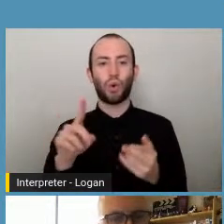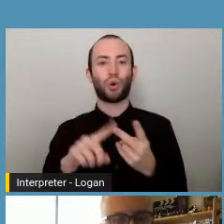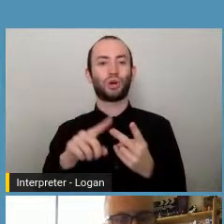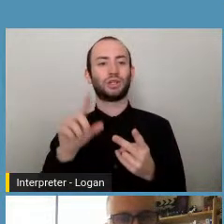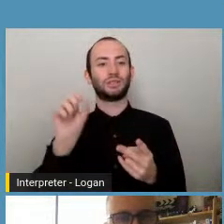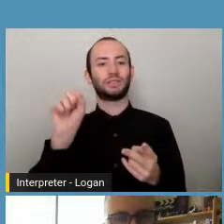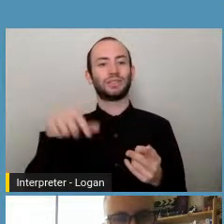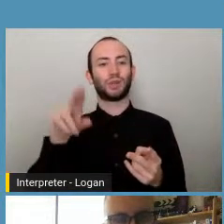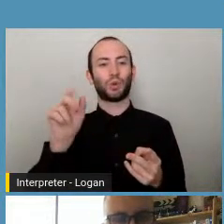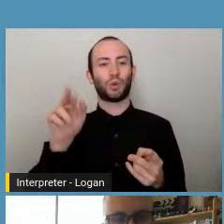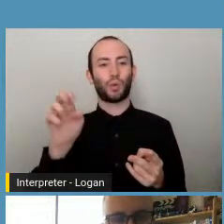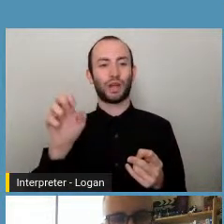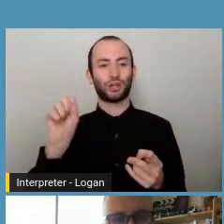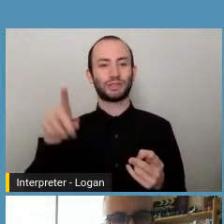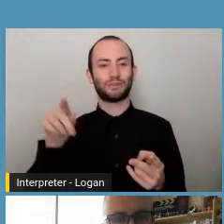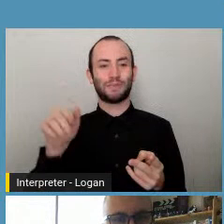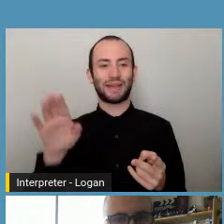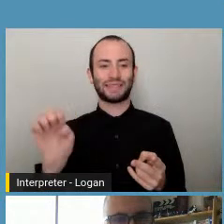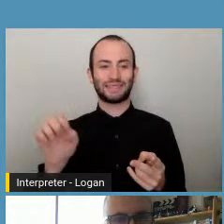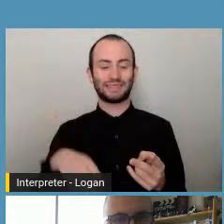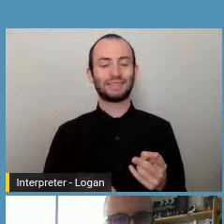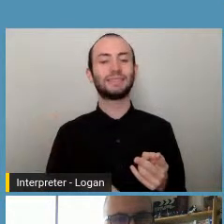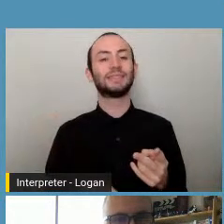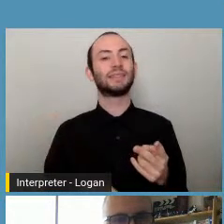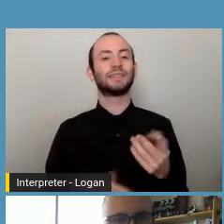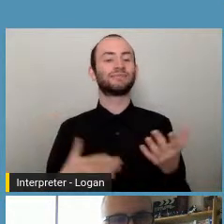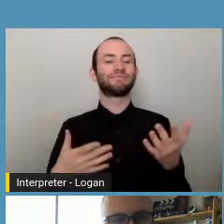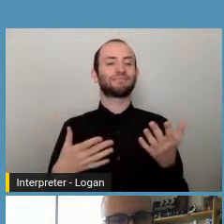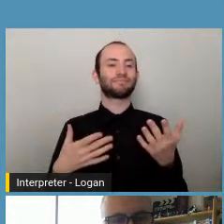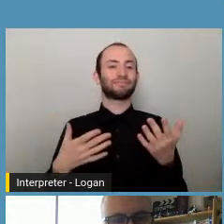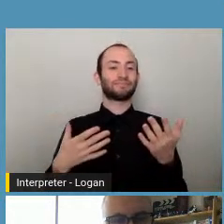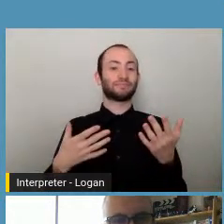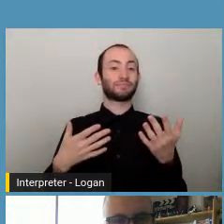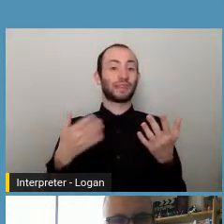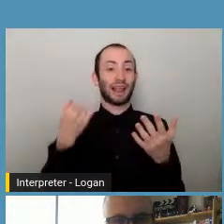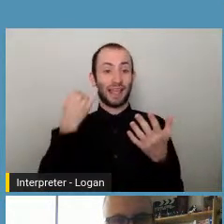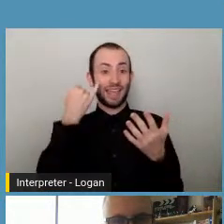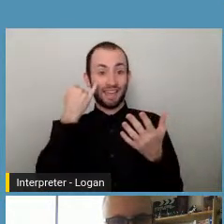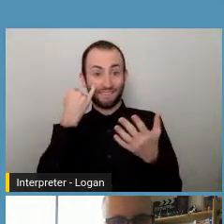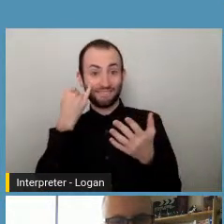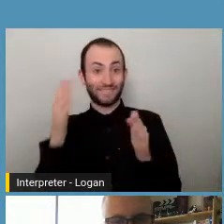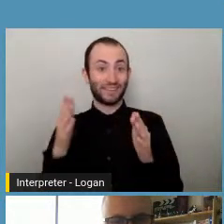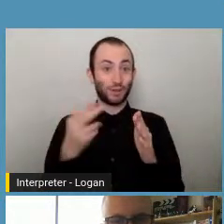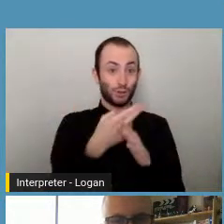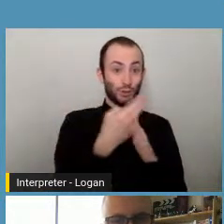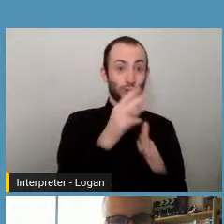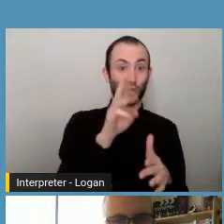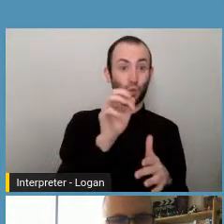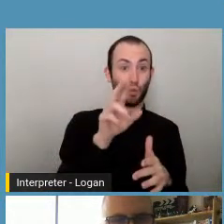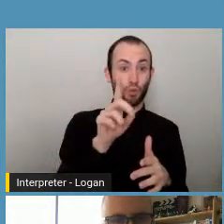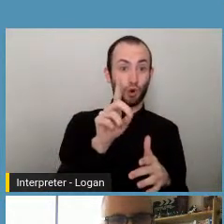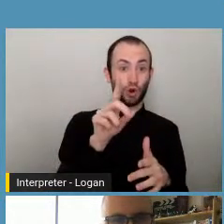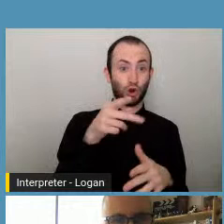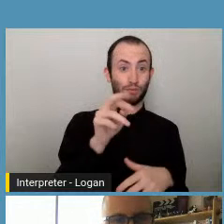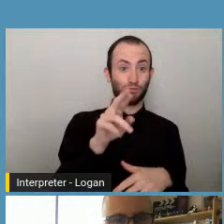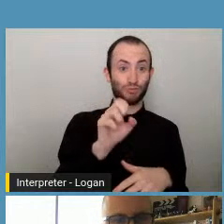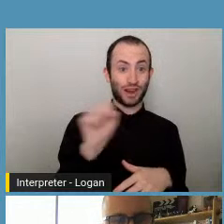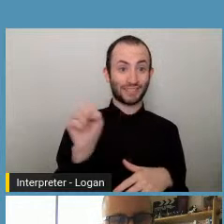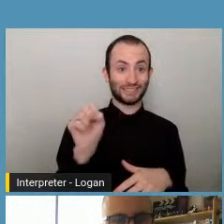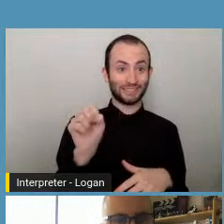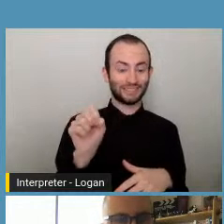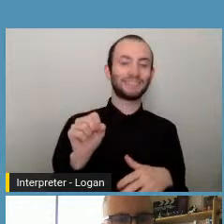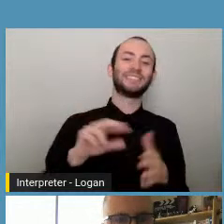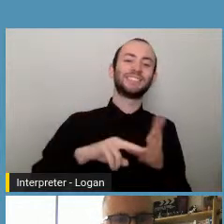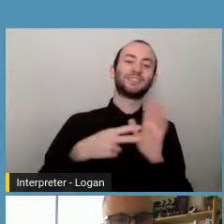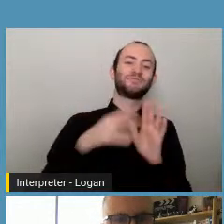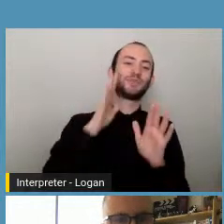for website construction. It just tends to lead to a more accessible website. You can use the accessibility ready filter when you're looking